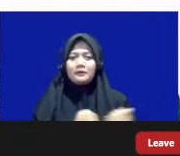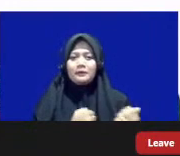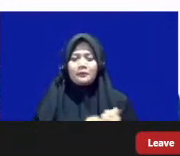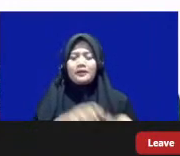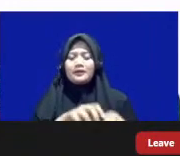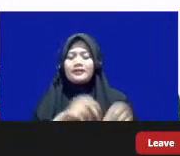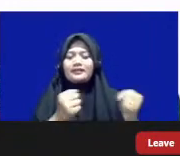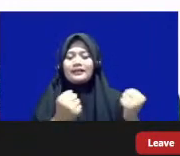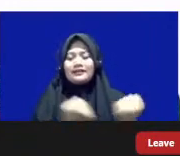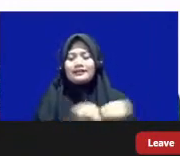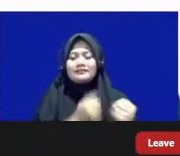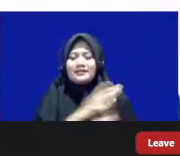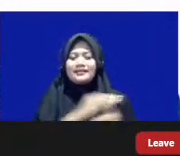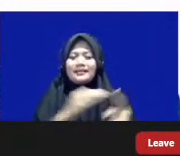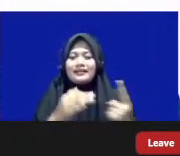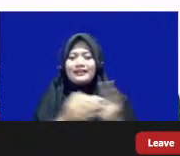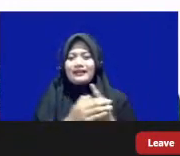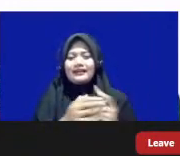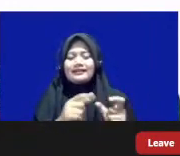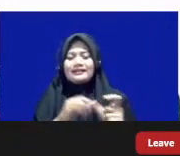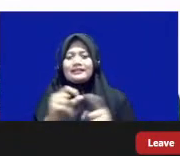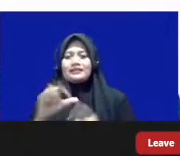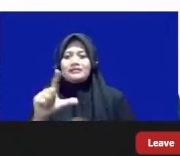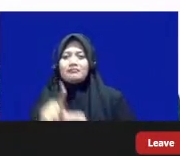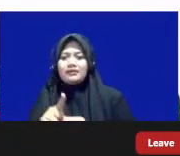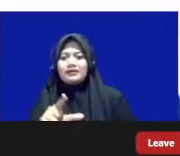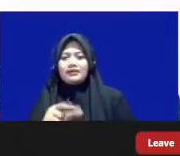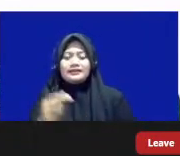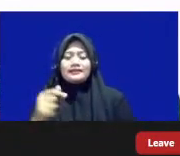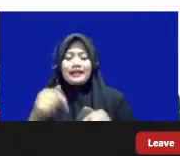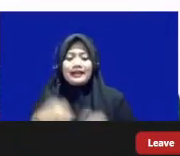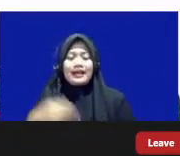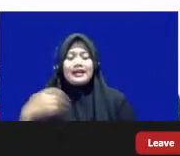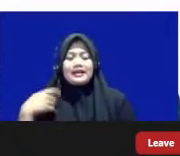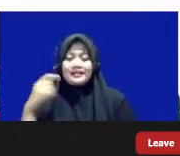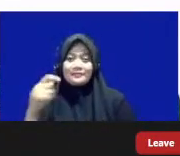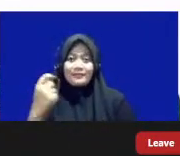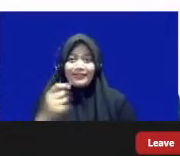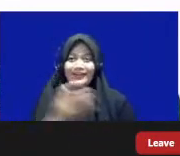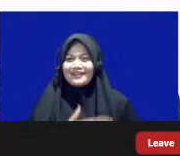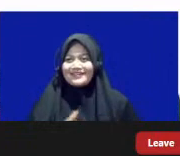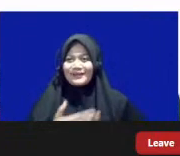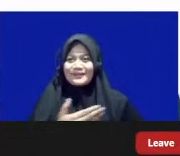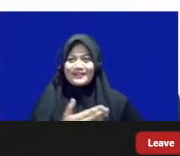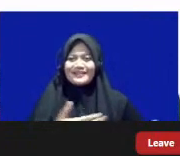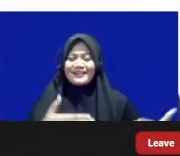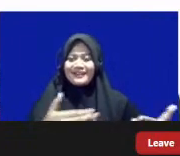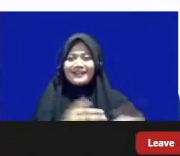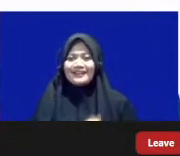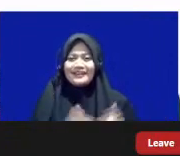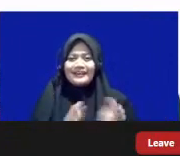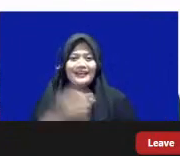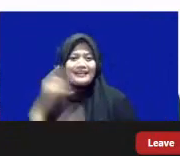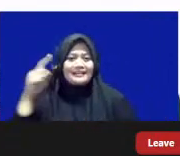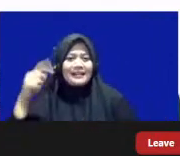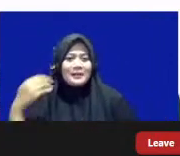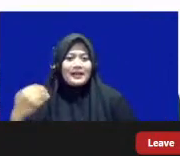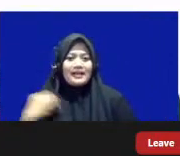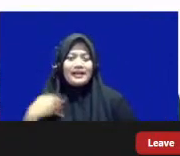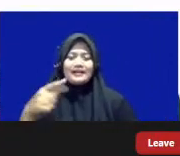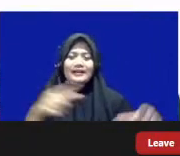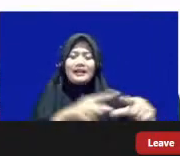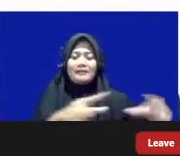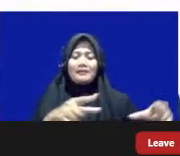division under the Ministry of Social Affairs, who works on the ground when disaster strikes, ensuring people affected receive sufficient and appropriate humanitarian assistance